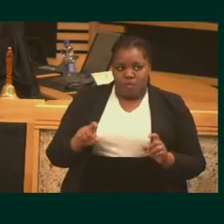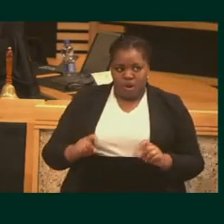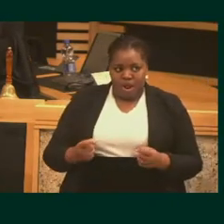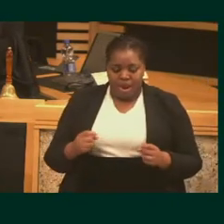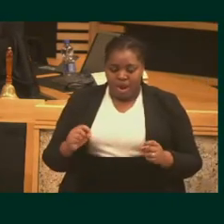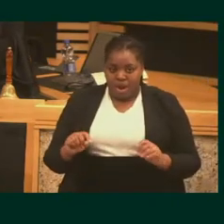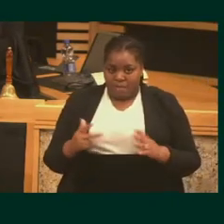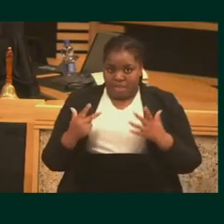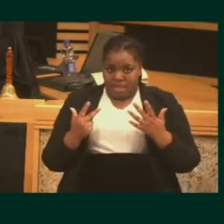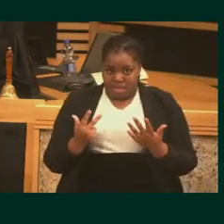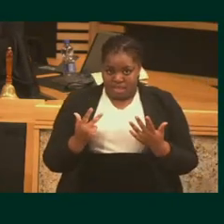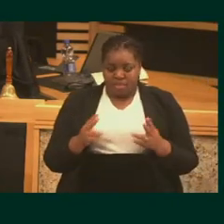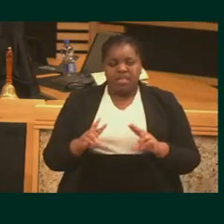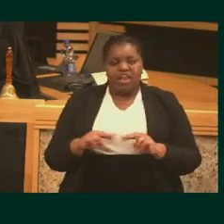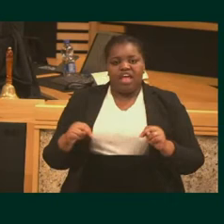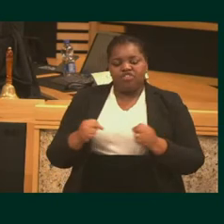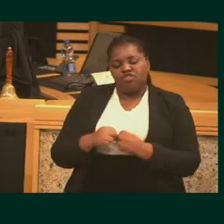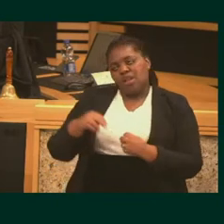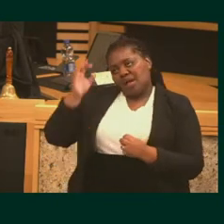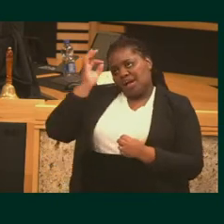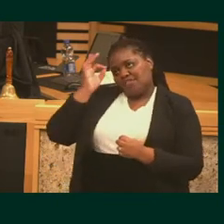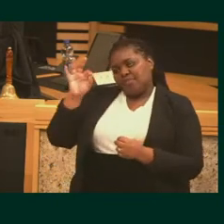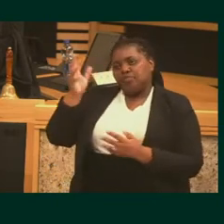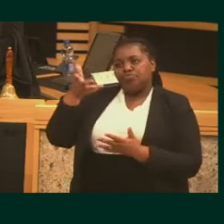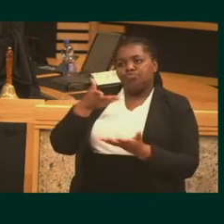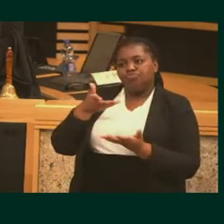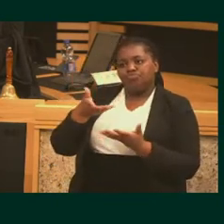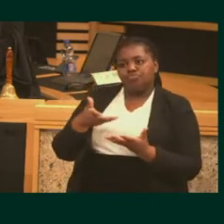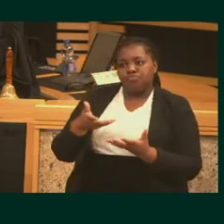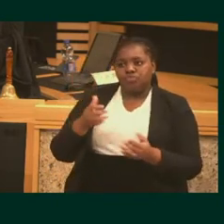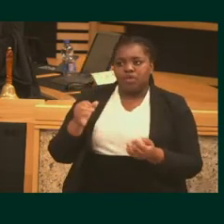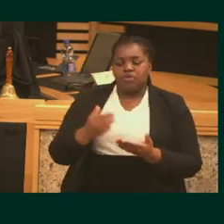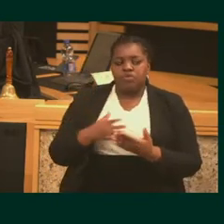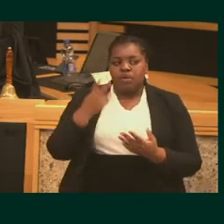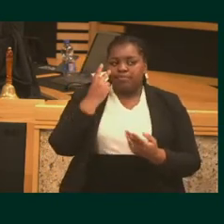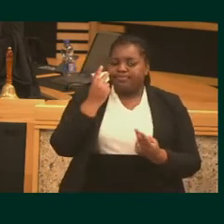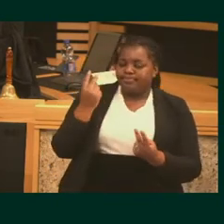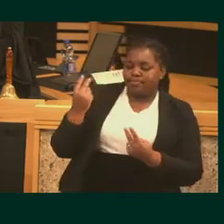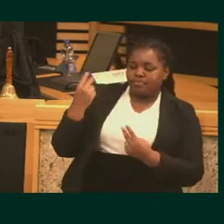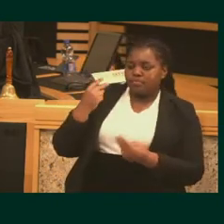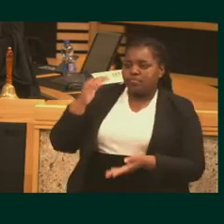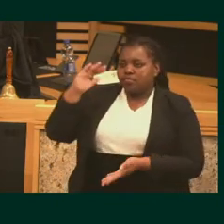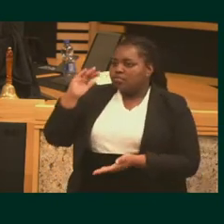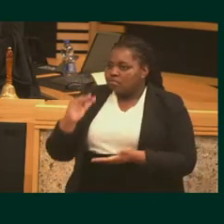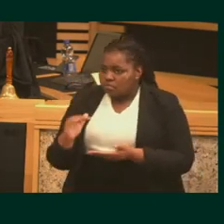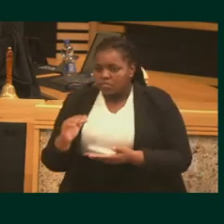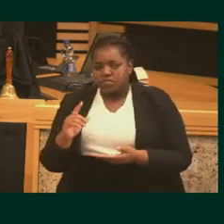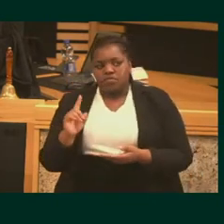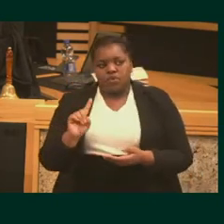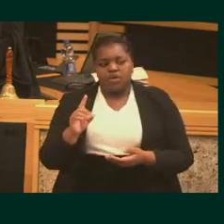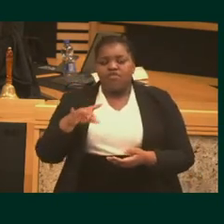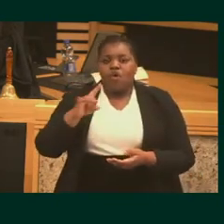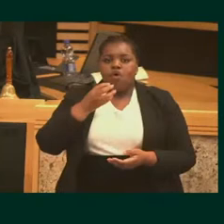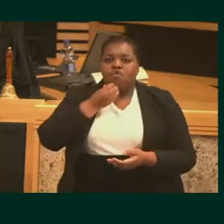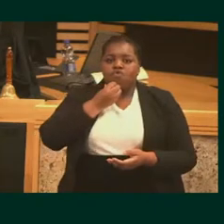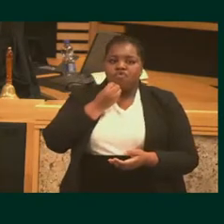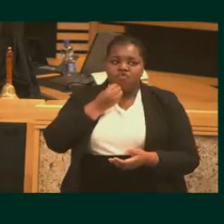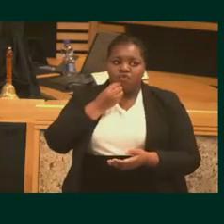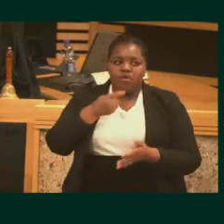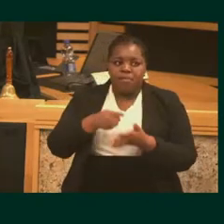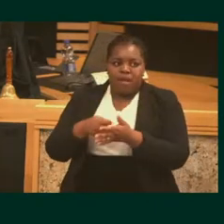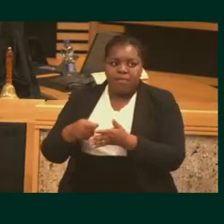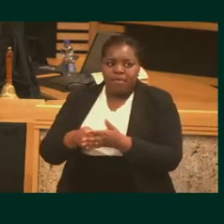eight that the national government engaged in order to review and reduce the import tariffs on Foods consumed by